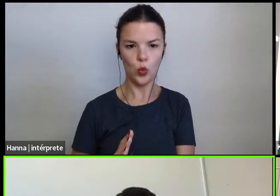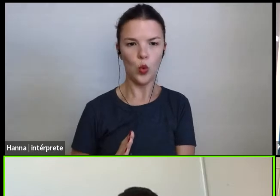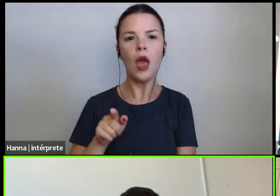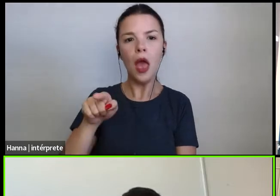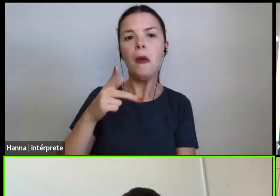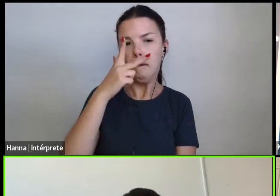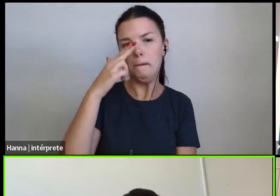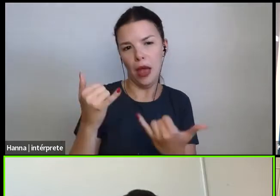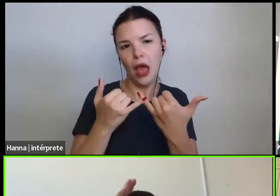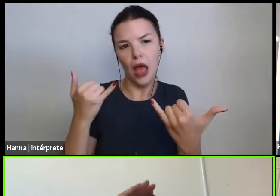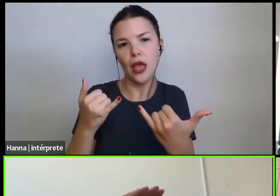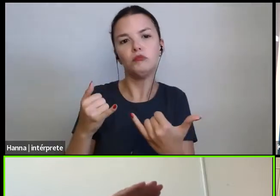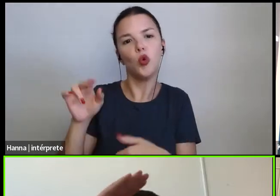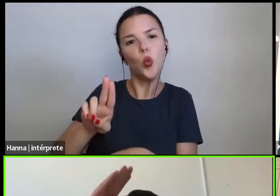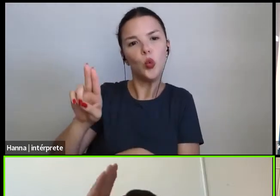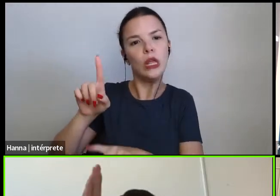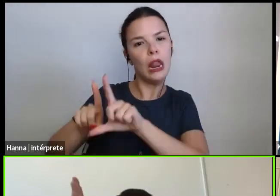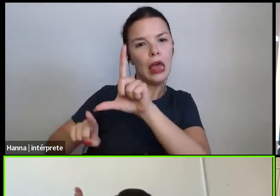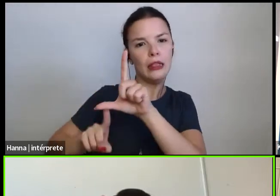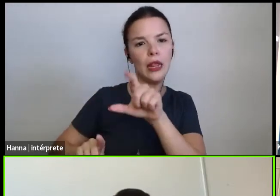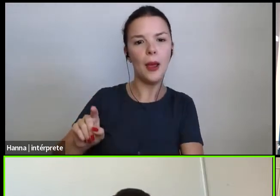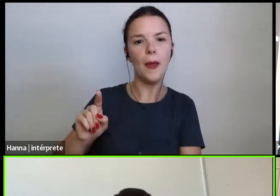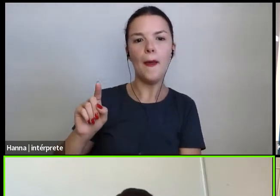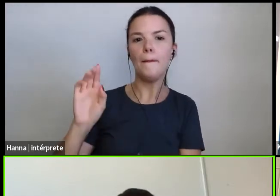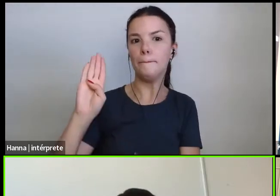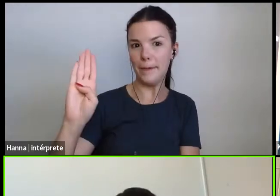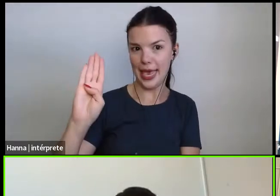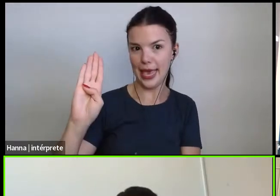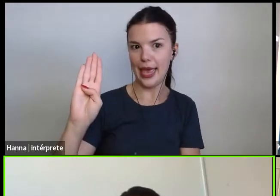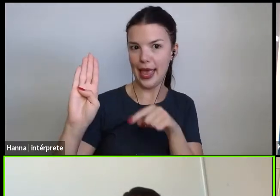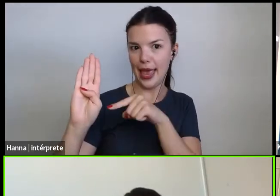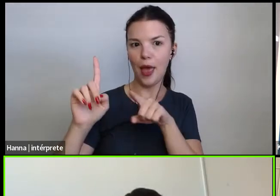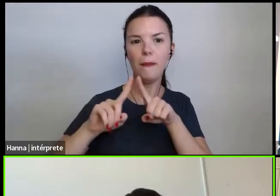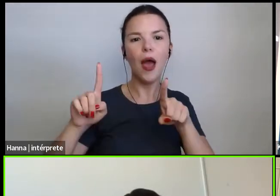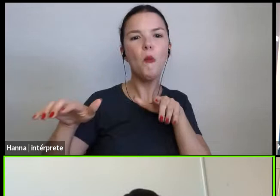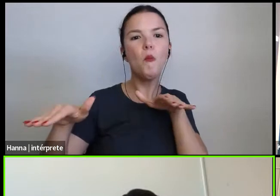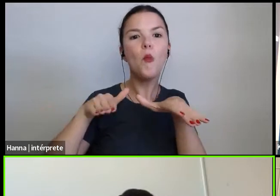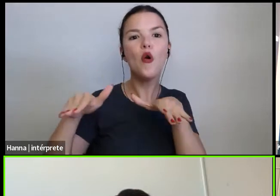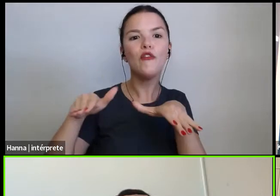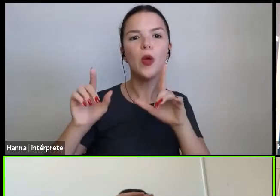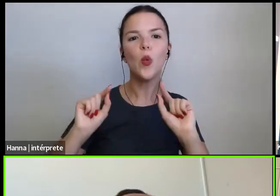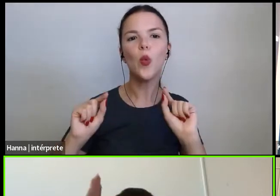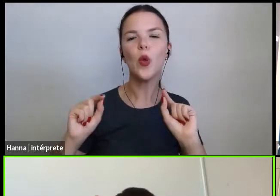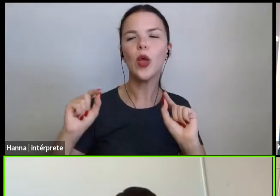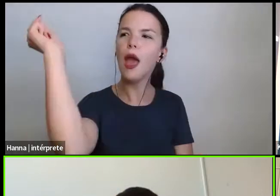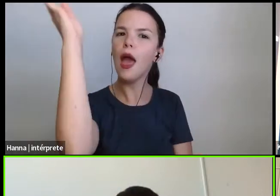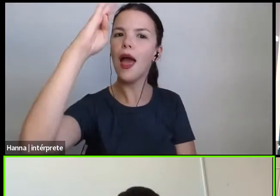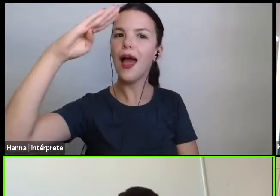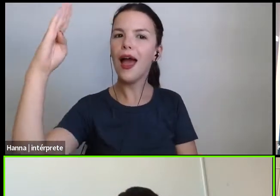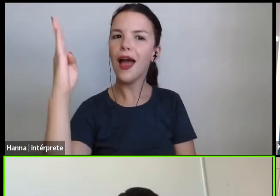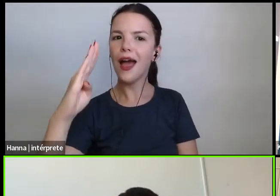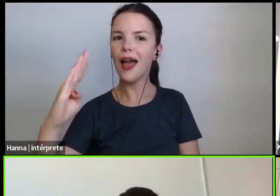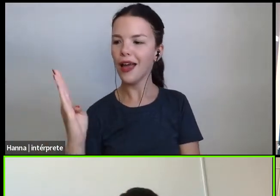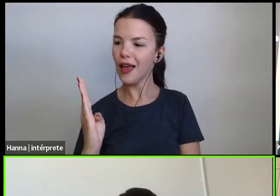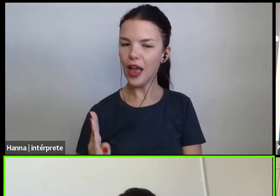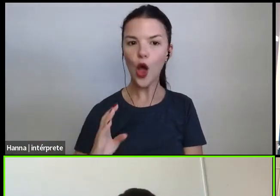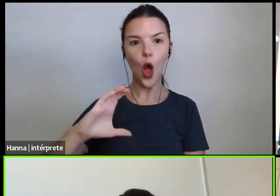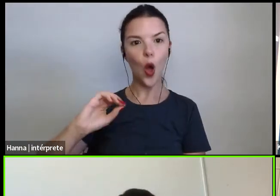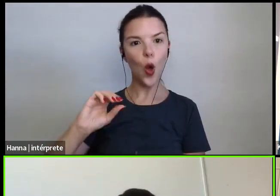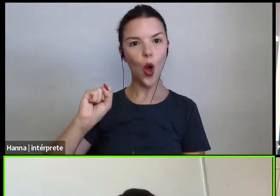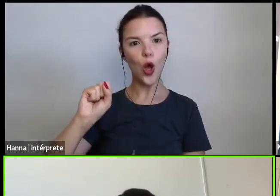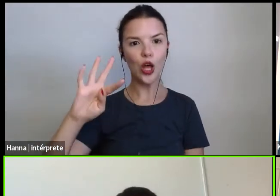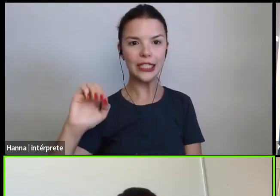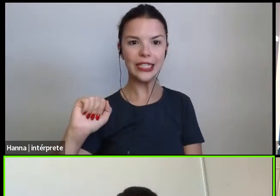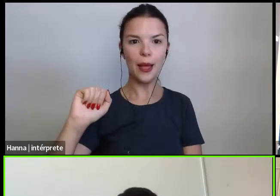initialized form of a sign that depicts, as you said, the Brazilian coast. Okay.